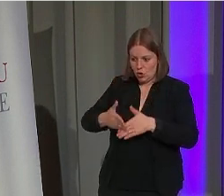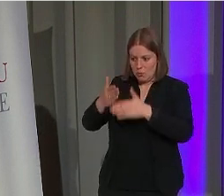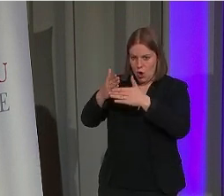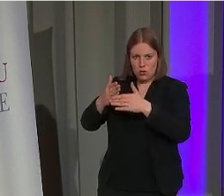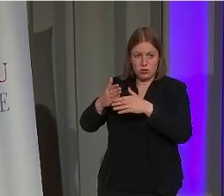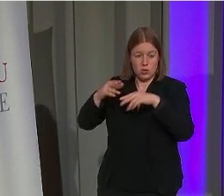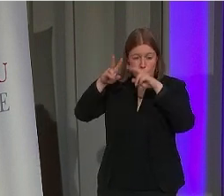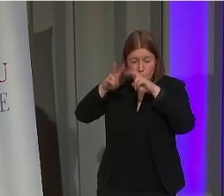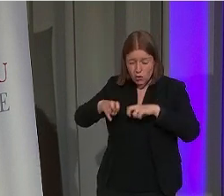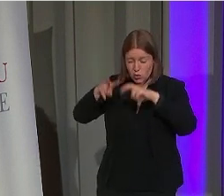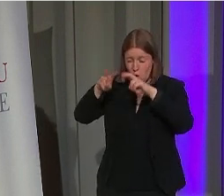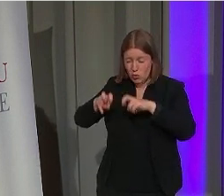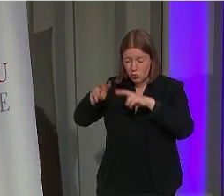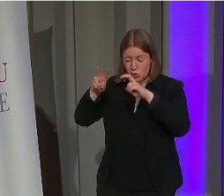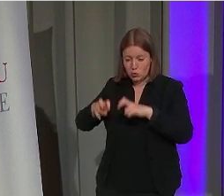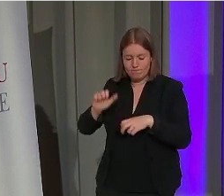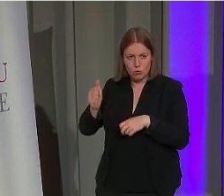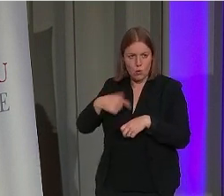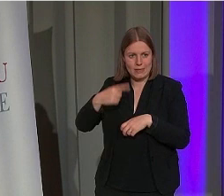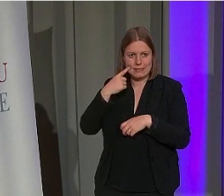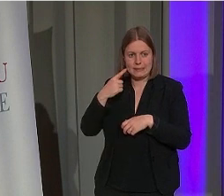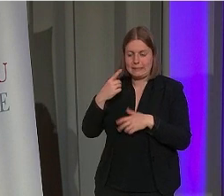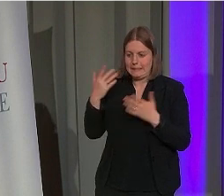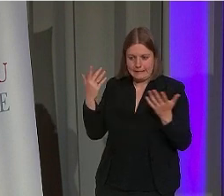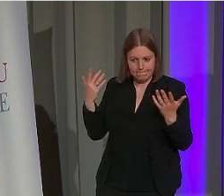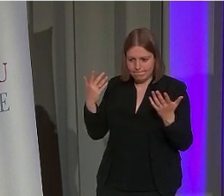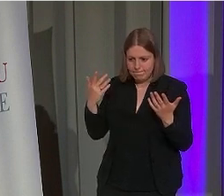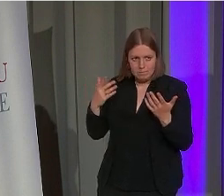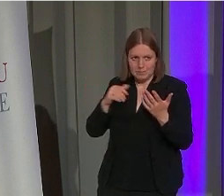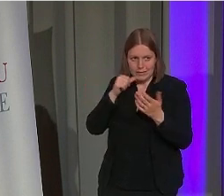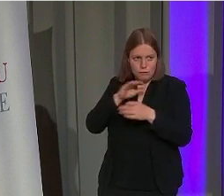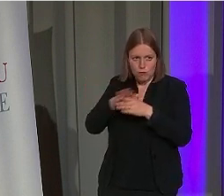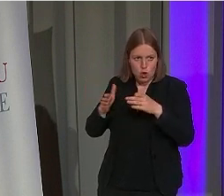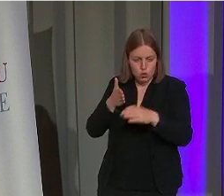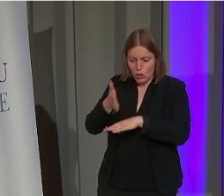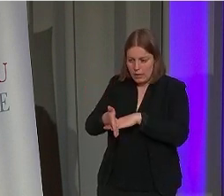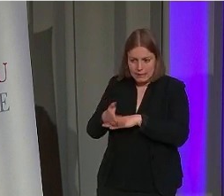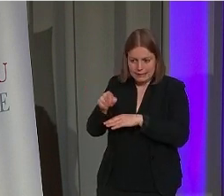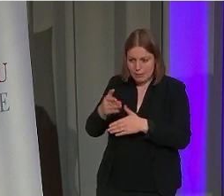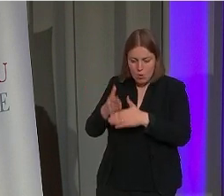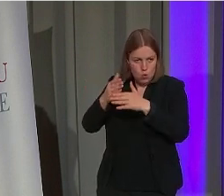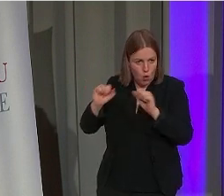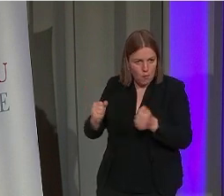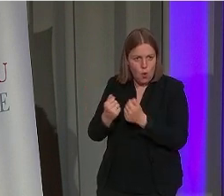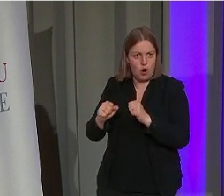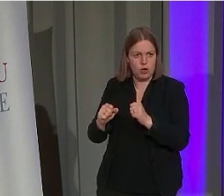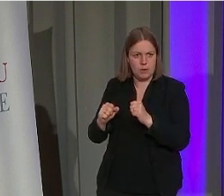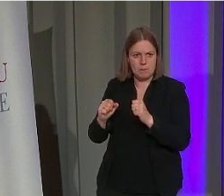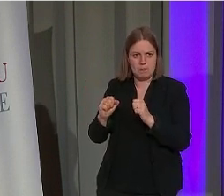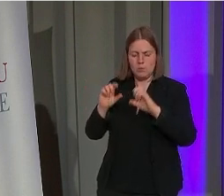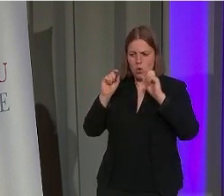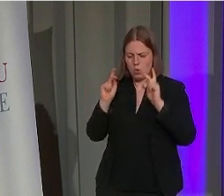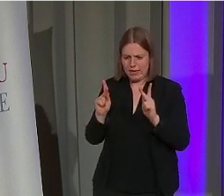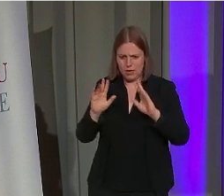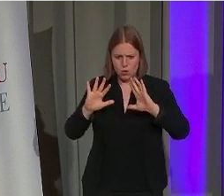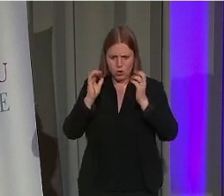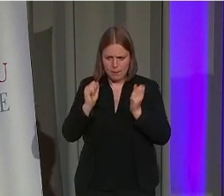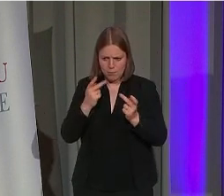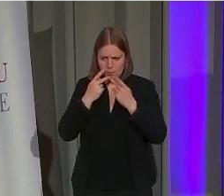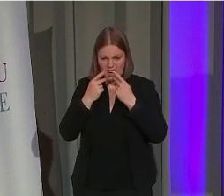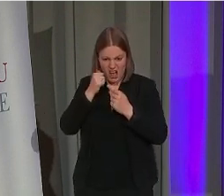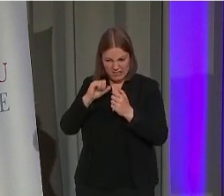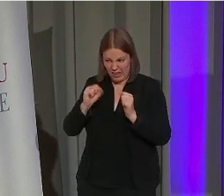for which we need to include that they will never be fully accessible, and for which we need to find